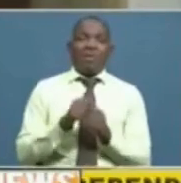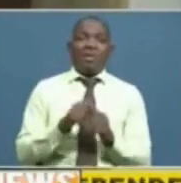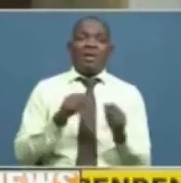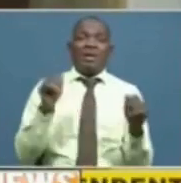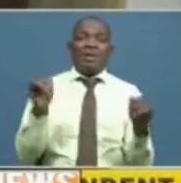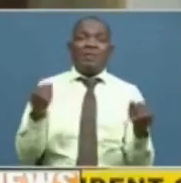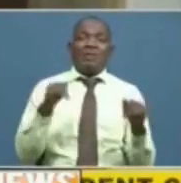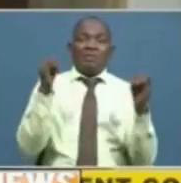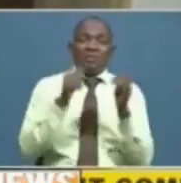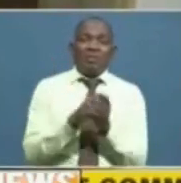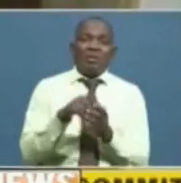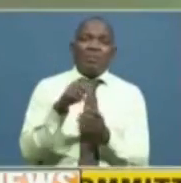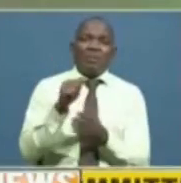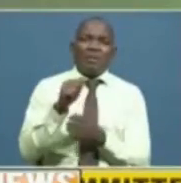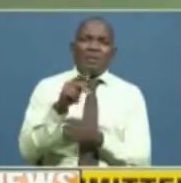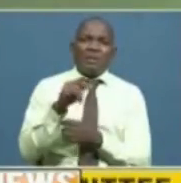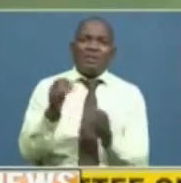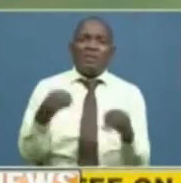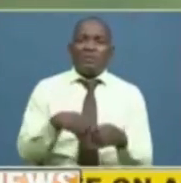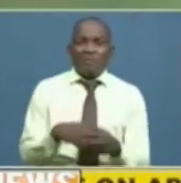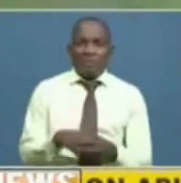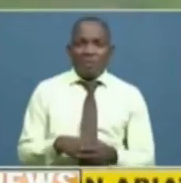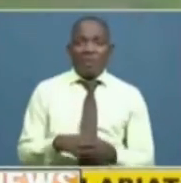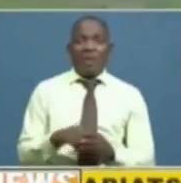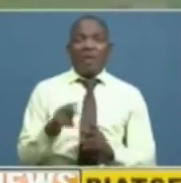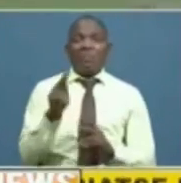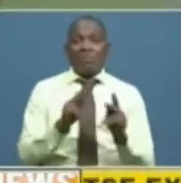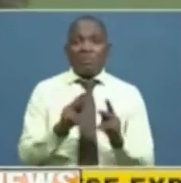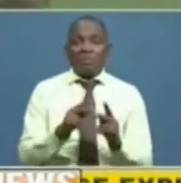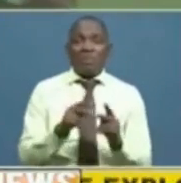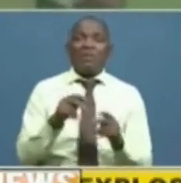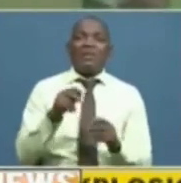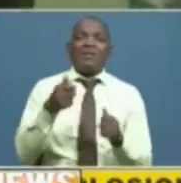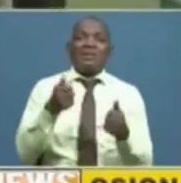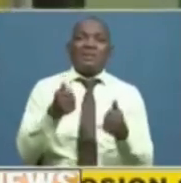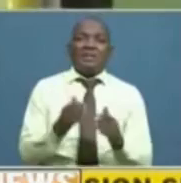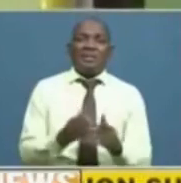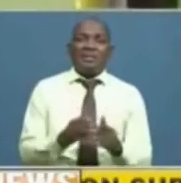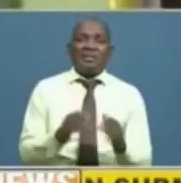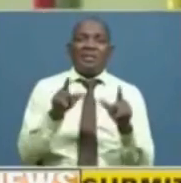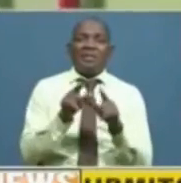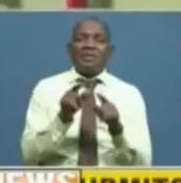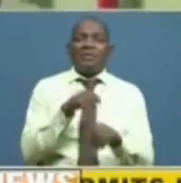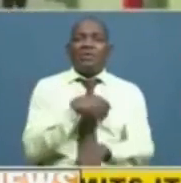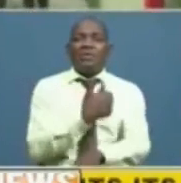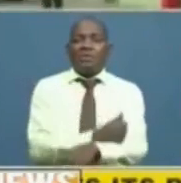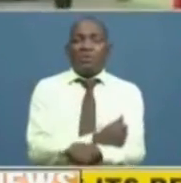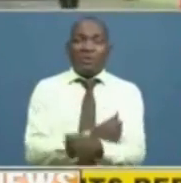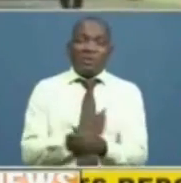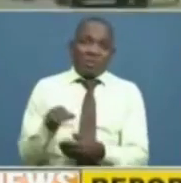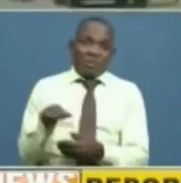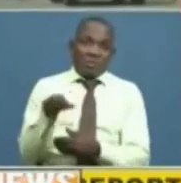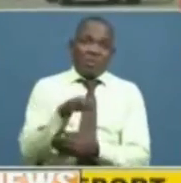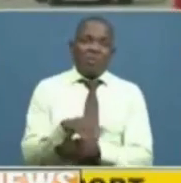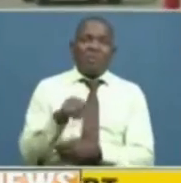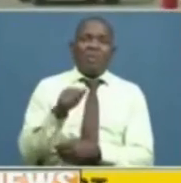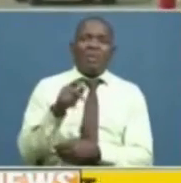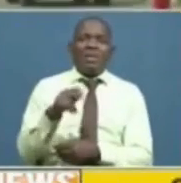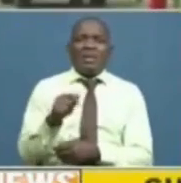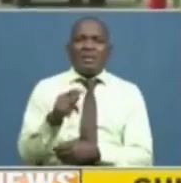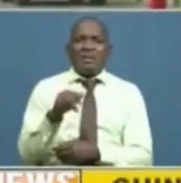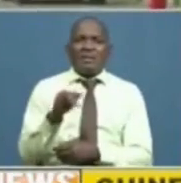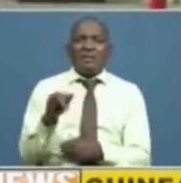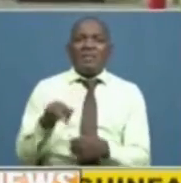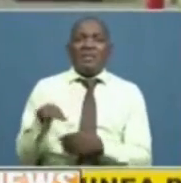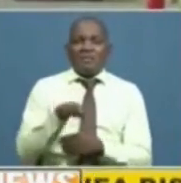of its Akatsi office complex, plans of the Driver and Vehicle Licensing Authority, DVLA, in the Akatsi municipality